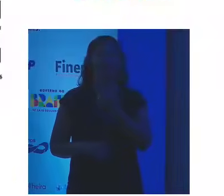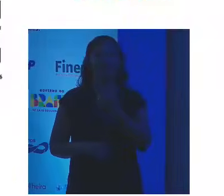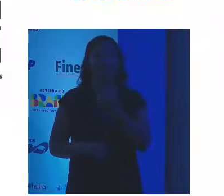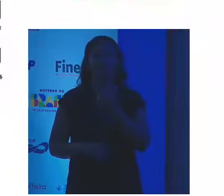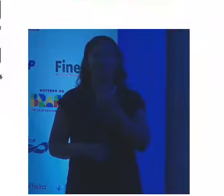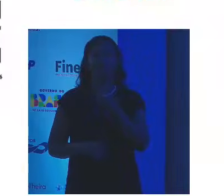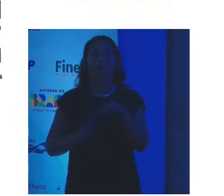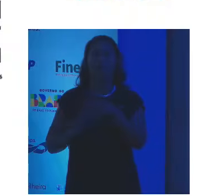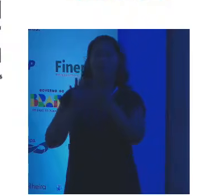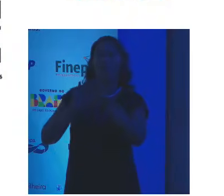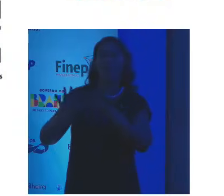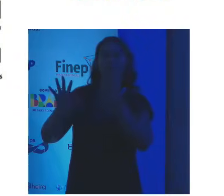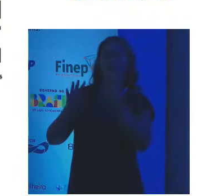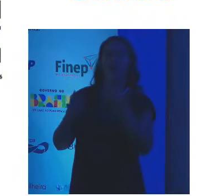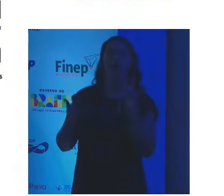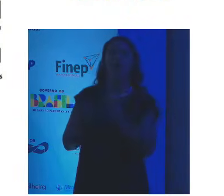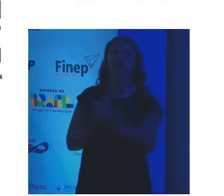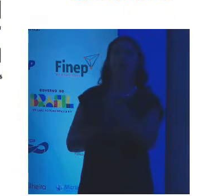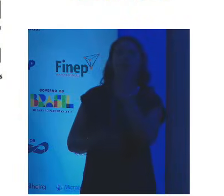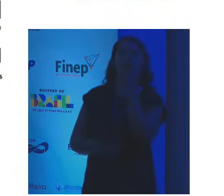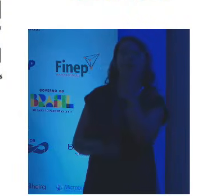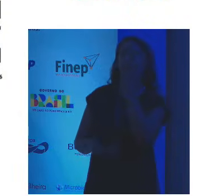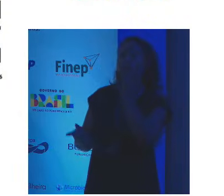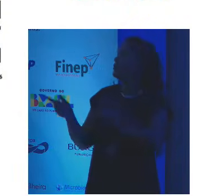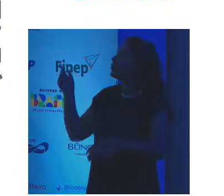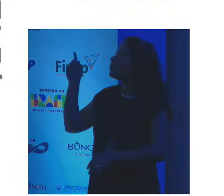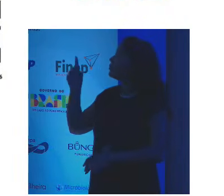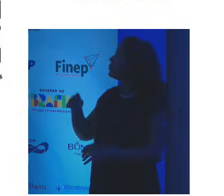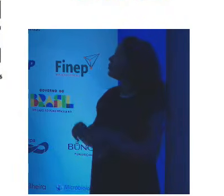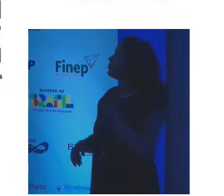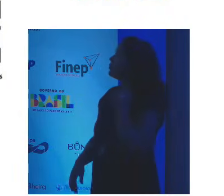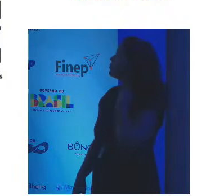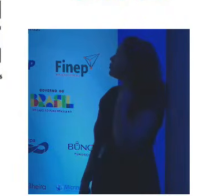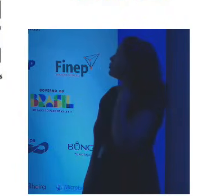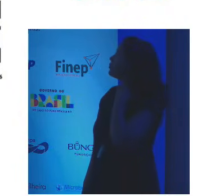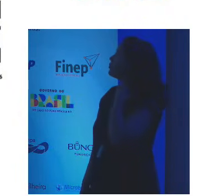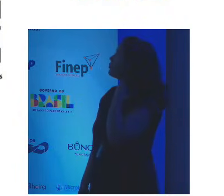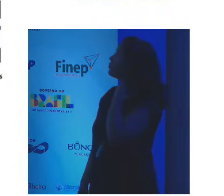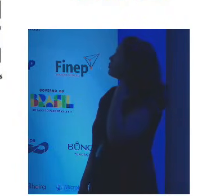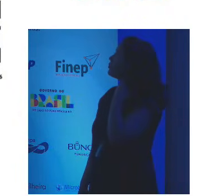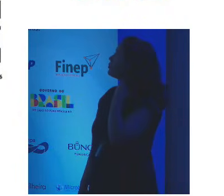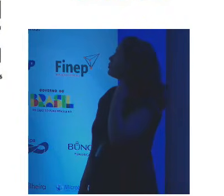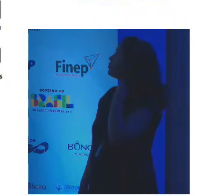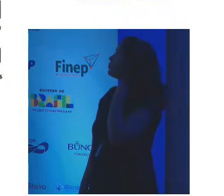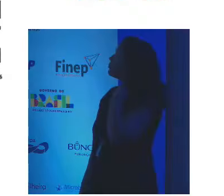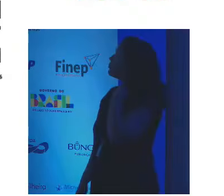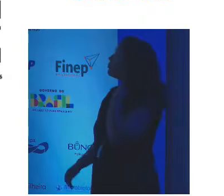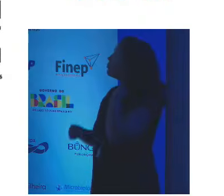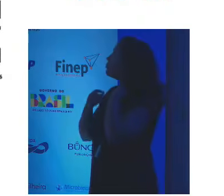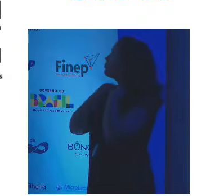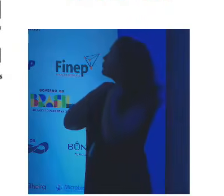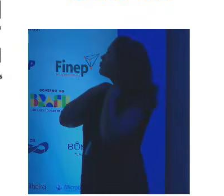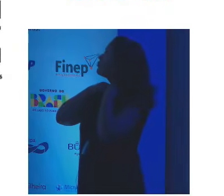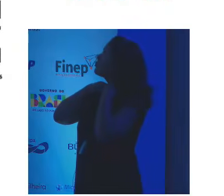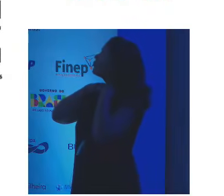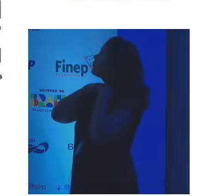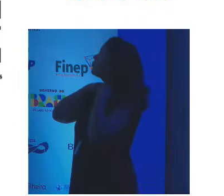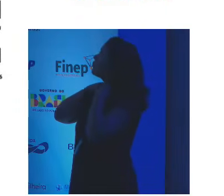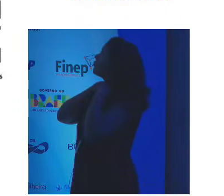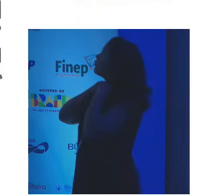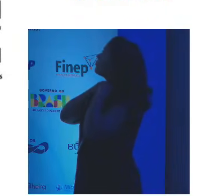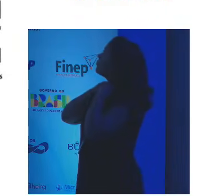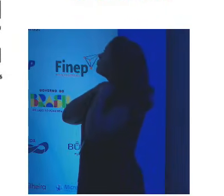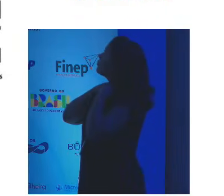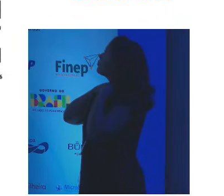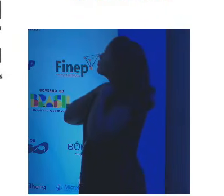instance. Examples, you have here the sargassum that are there. You can simulate their evolution because of